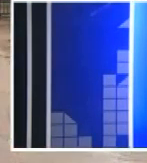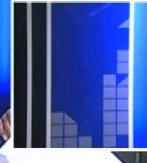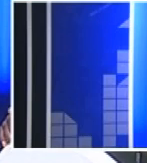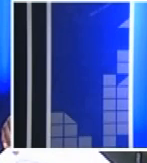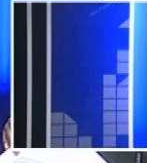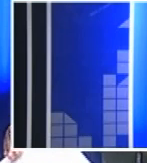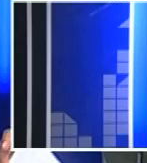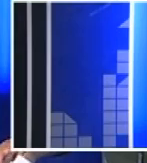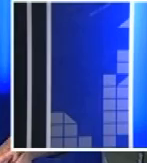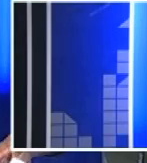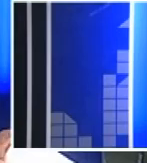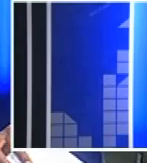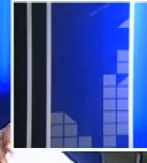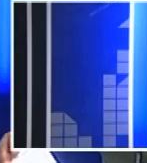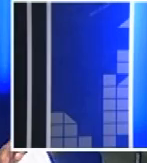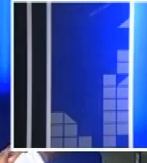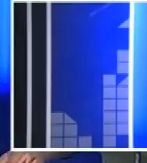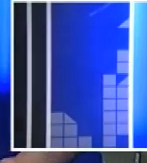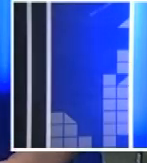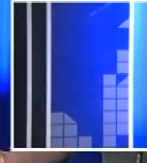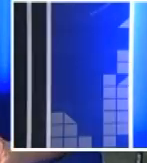Okay. Yes.